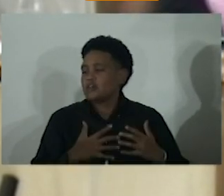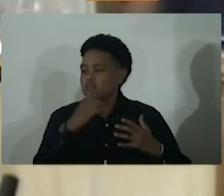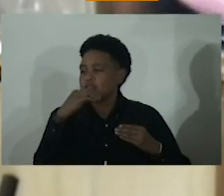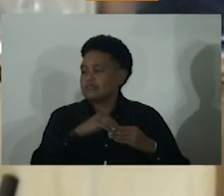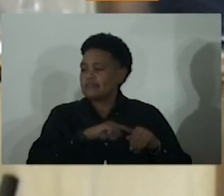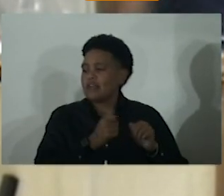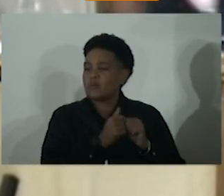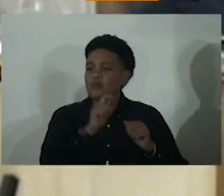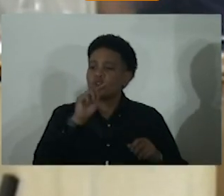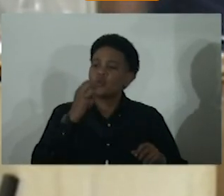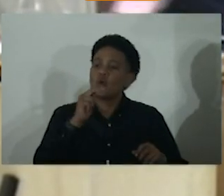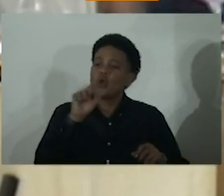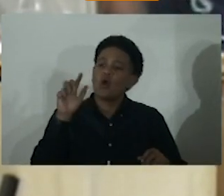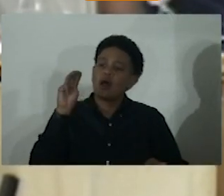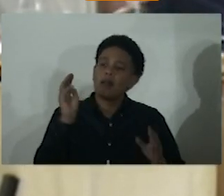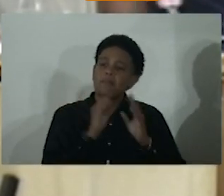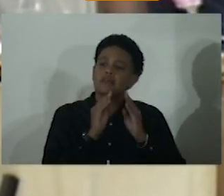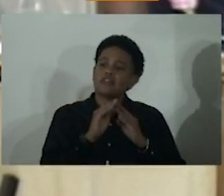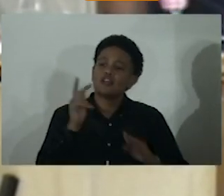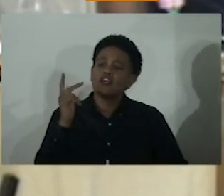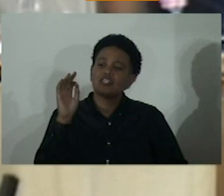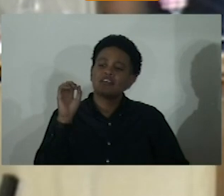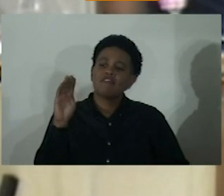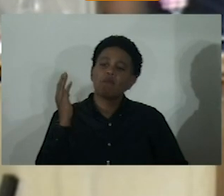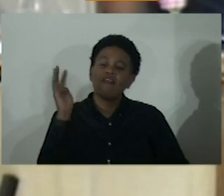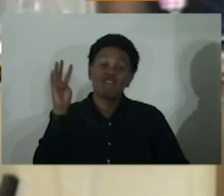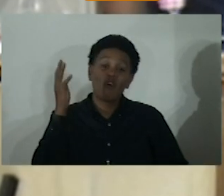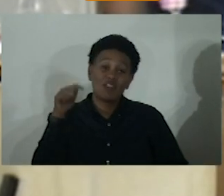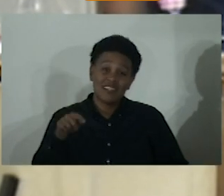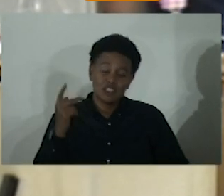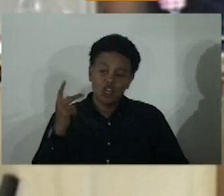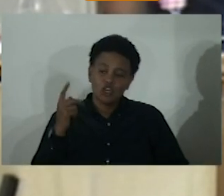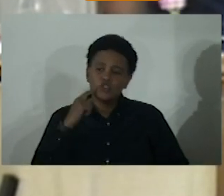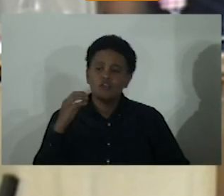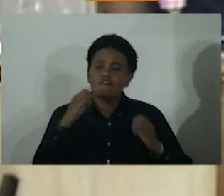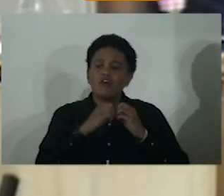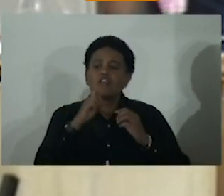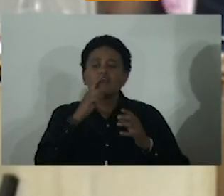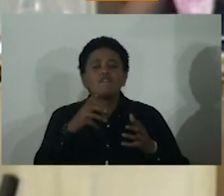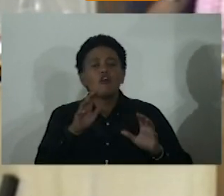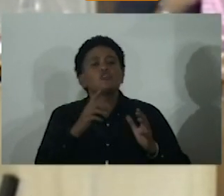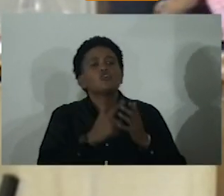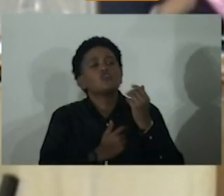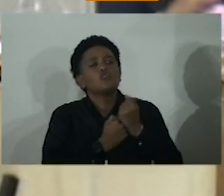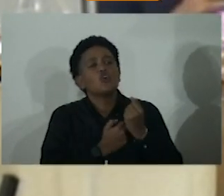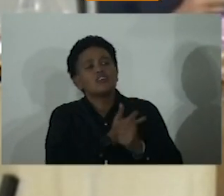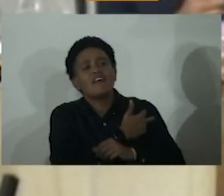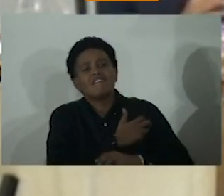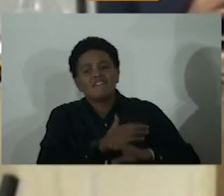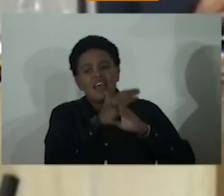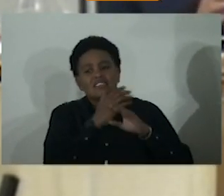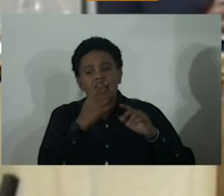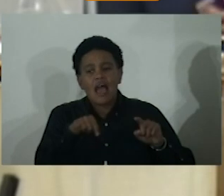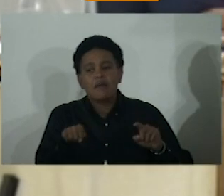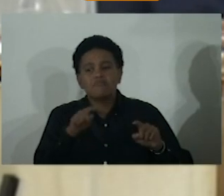hall meeting on Thursday, February 4th. This is this Thursday, to further foster trust of the vaccine,